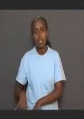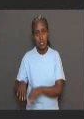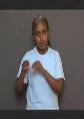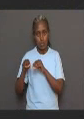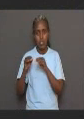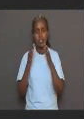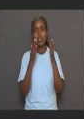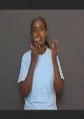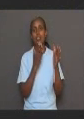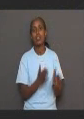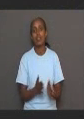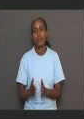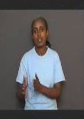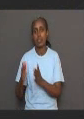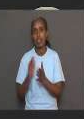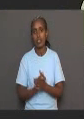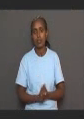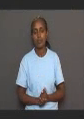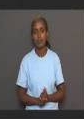Students, let's get ready.